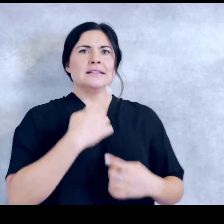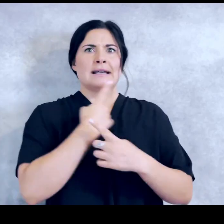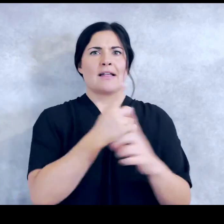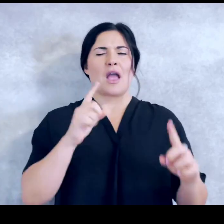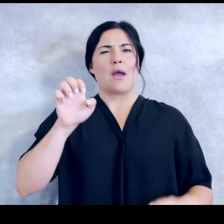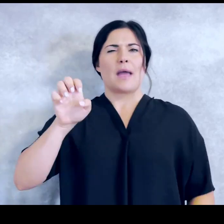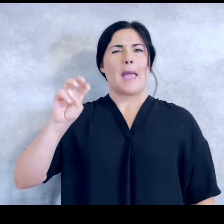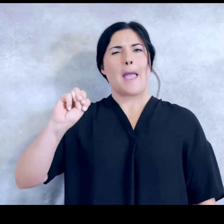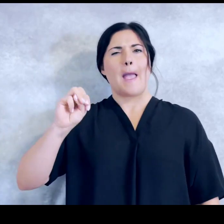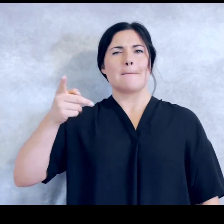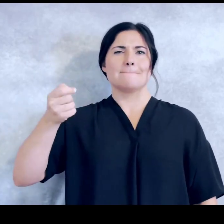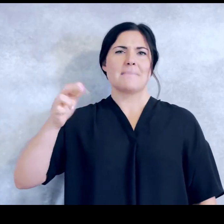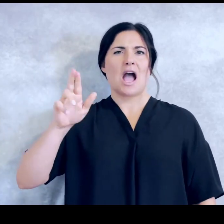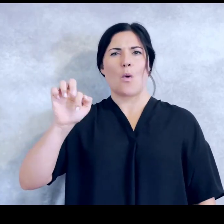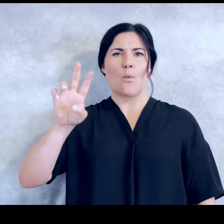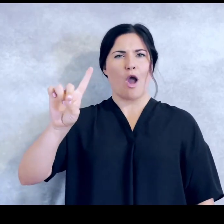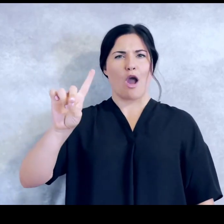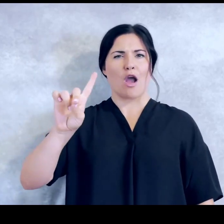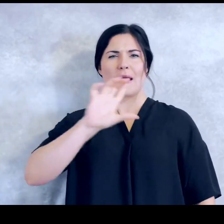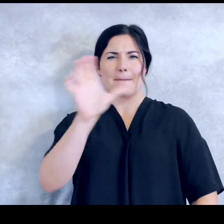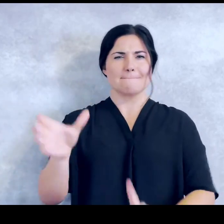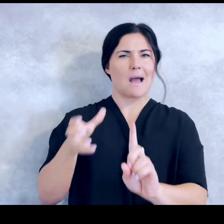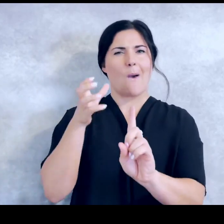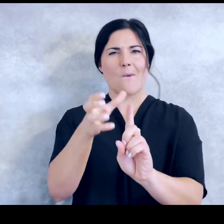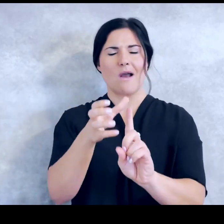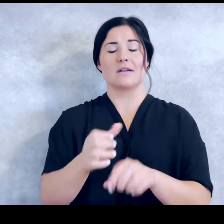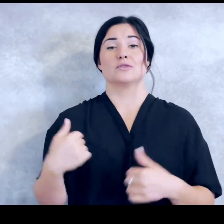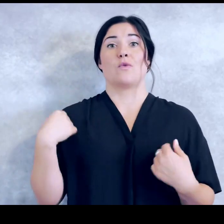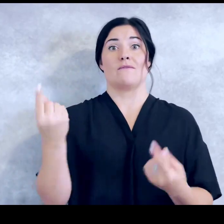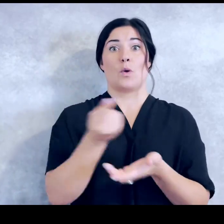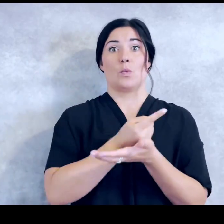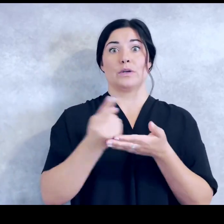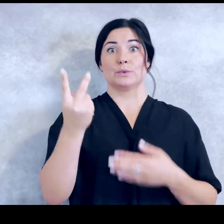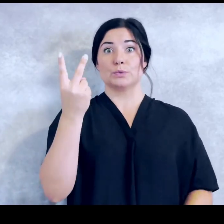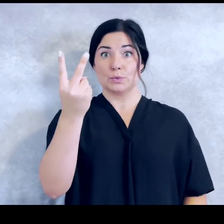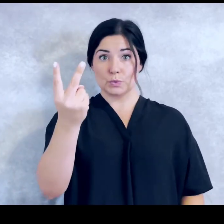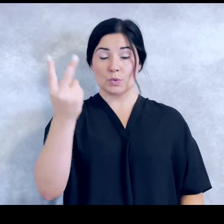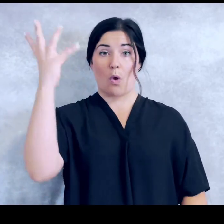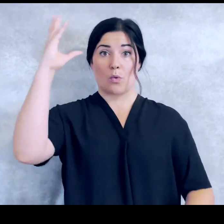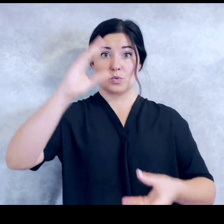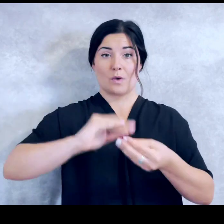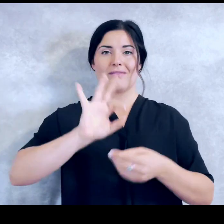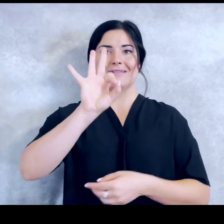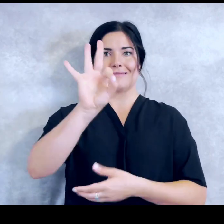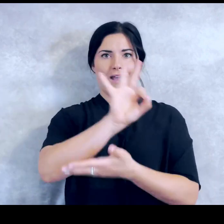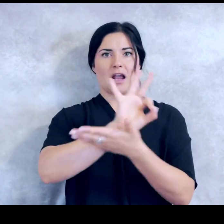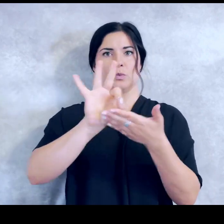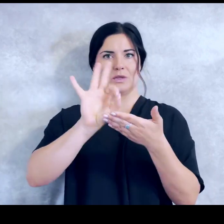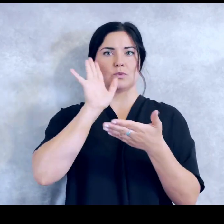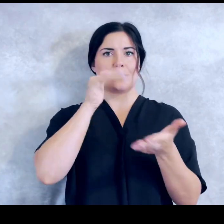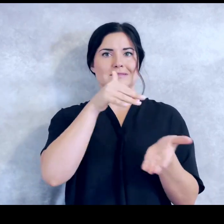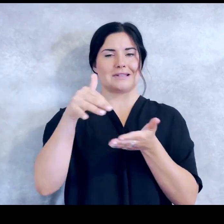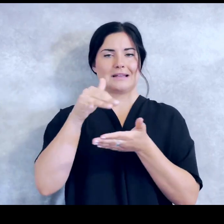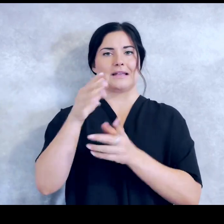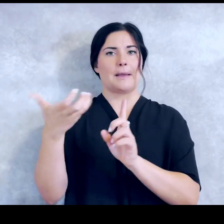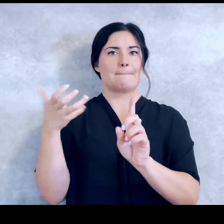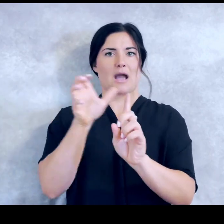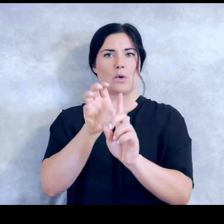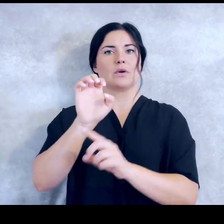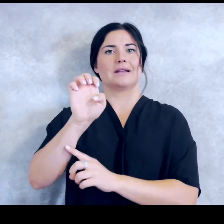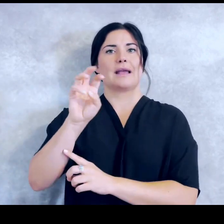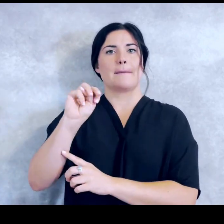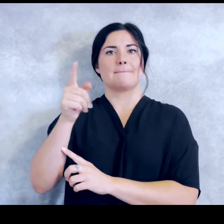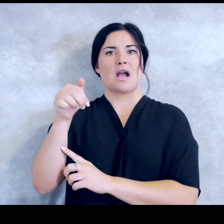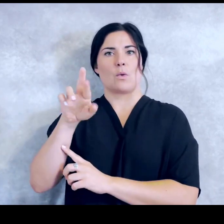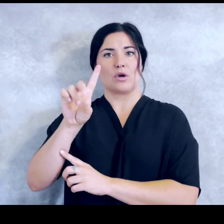say Empowered. Empowered. Now, we are in week two of what will be a 9-week series. And